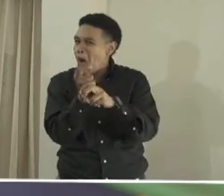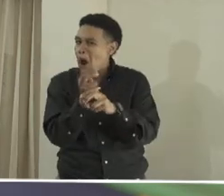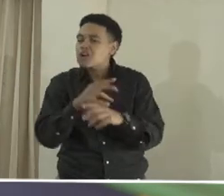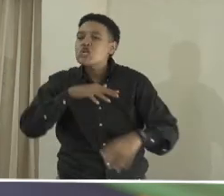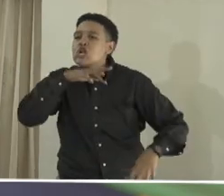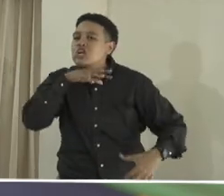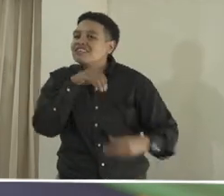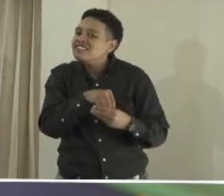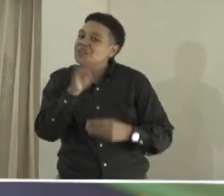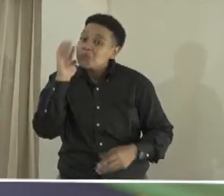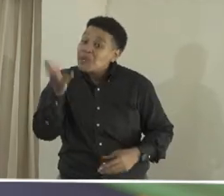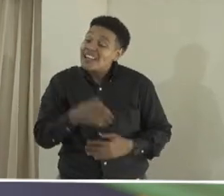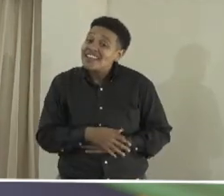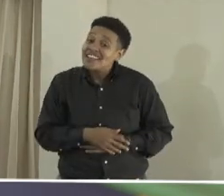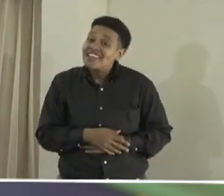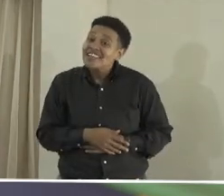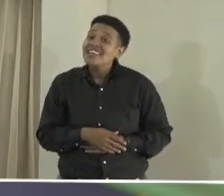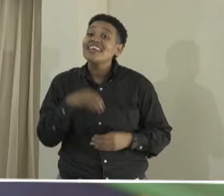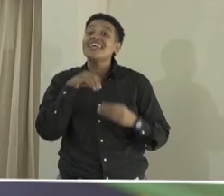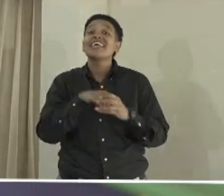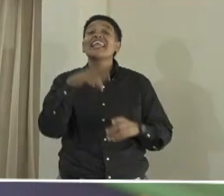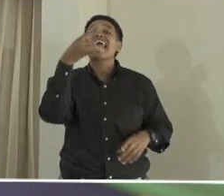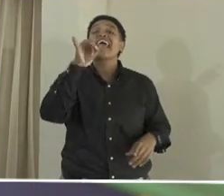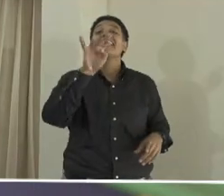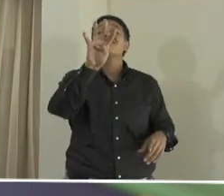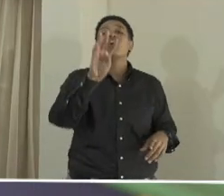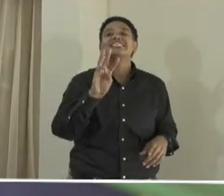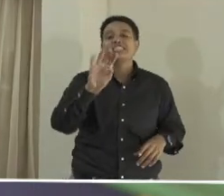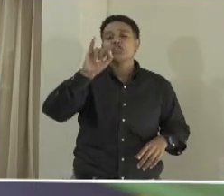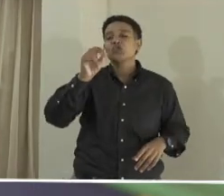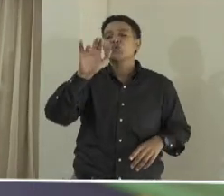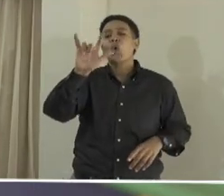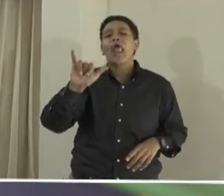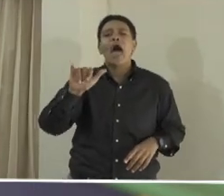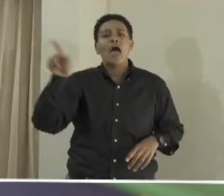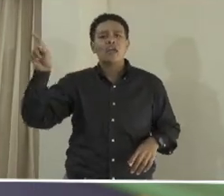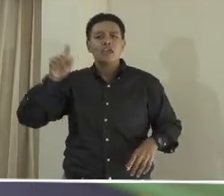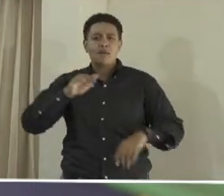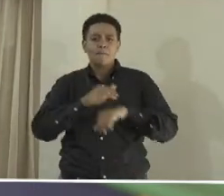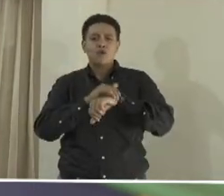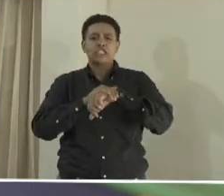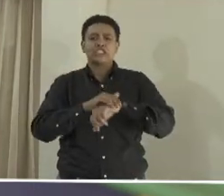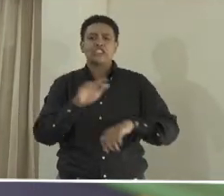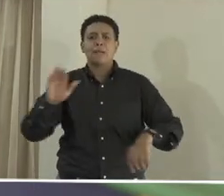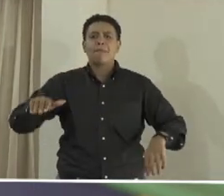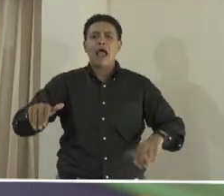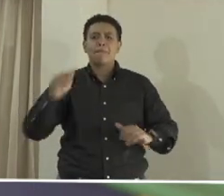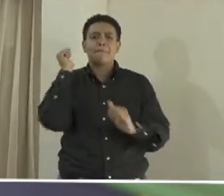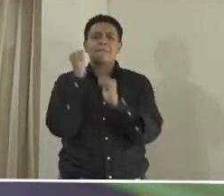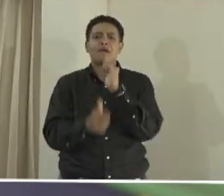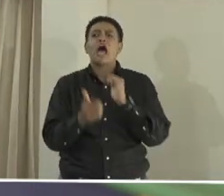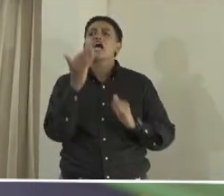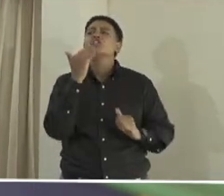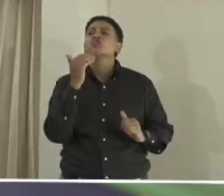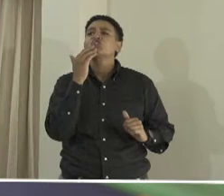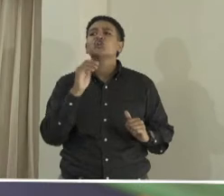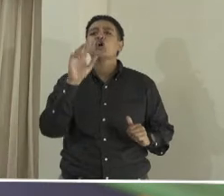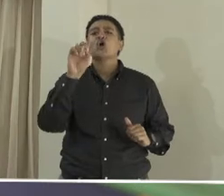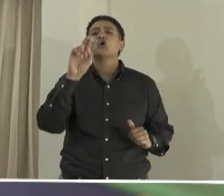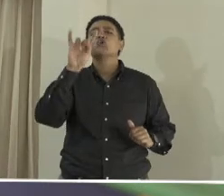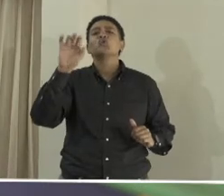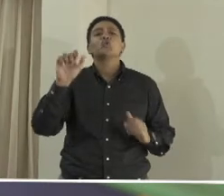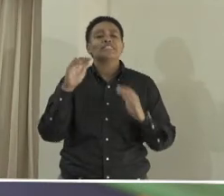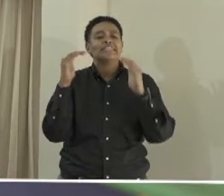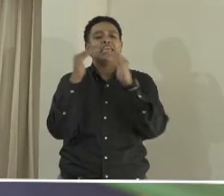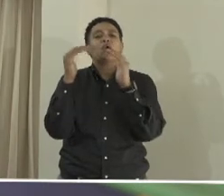In July of 1846, the British Parliament passed the Sugar Duties Equalization